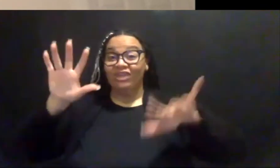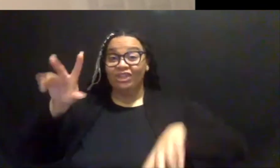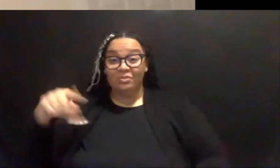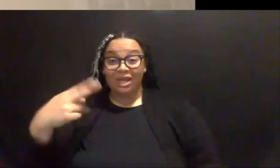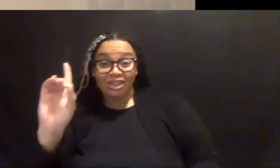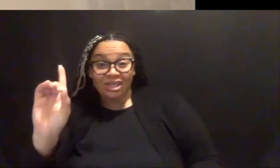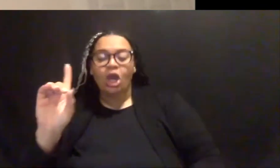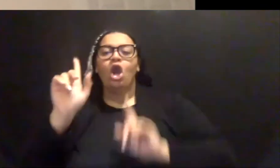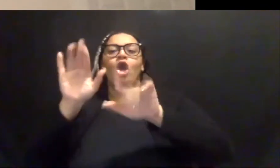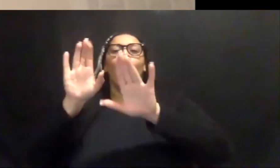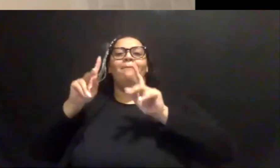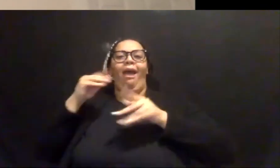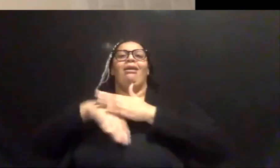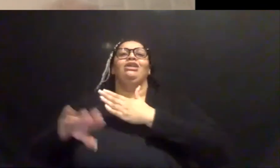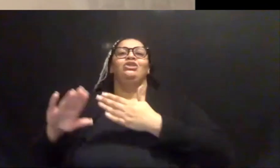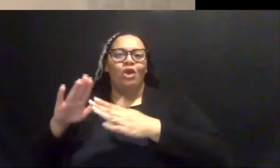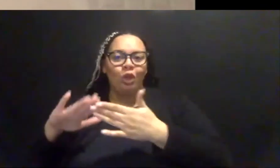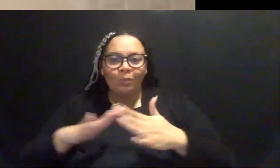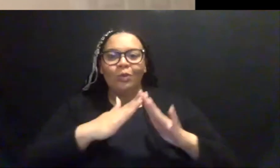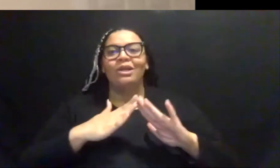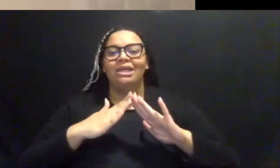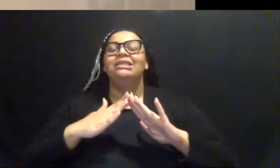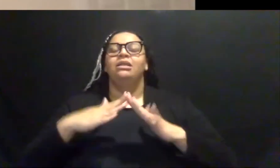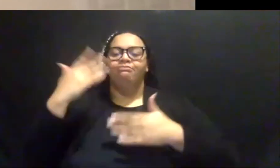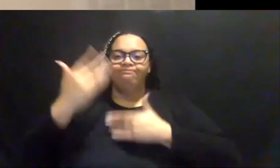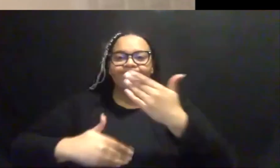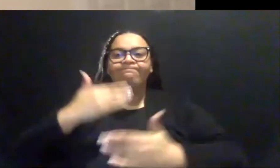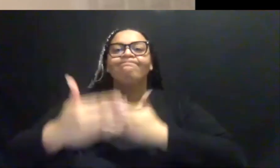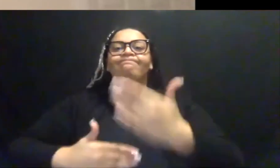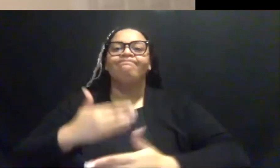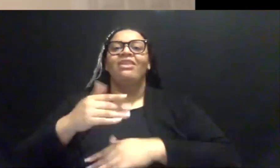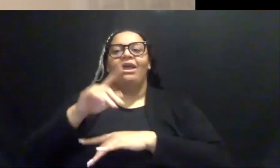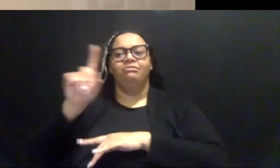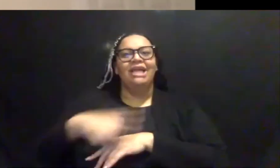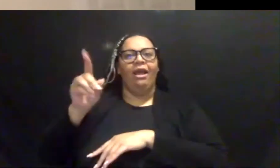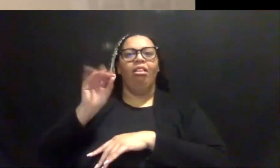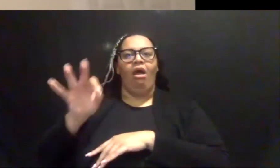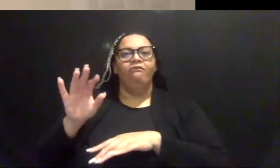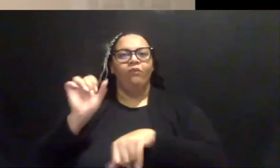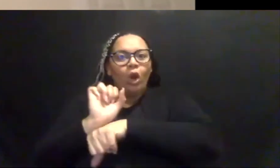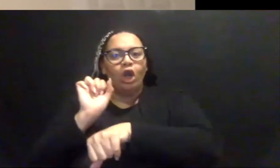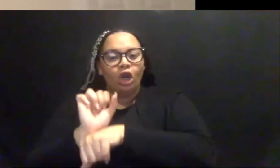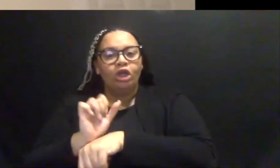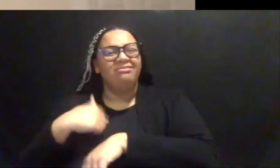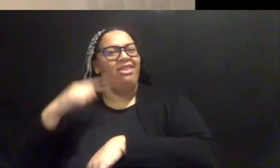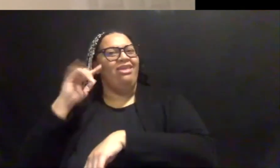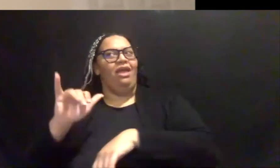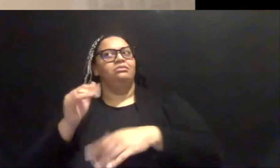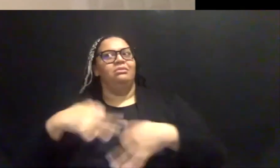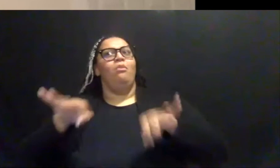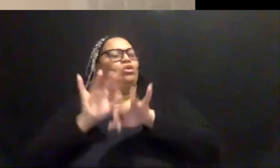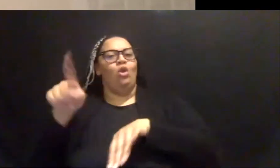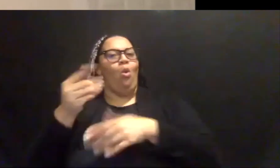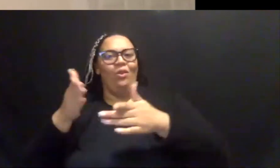back into the communities and work against, keep the cycle going, right? And so I think that capacity building is the only way to